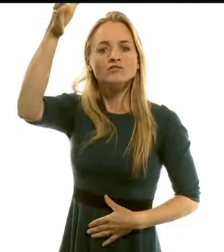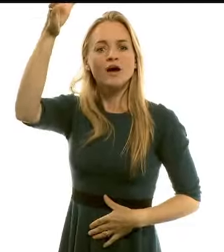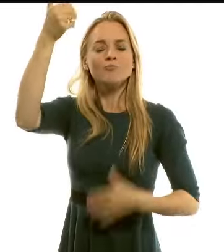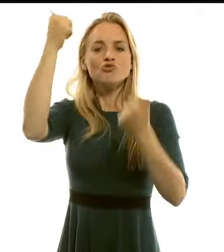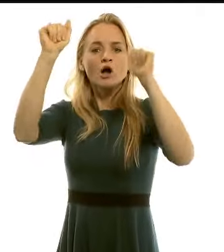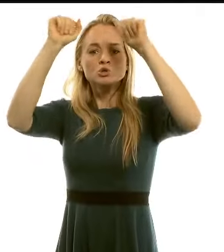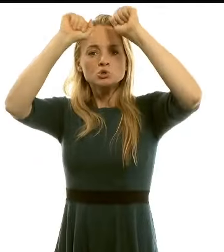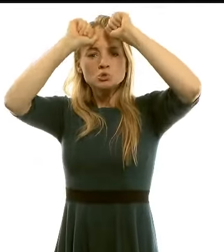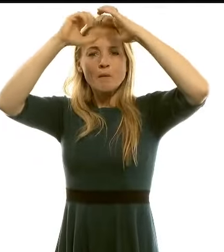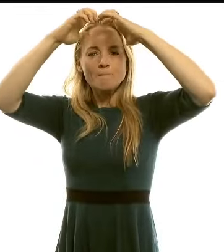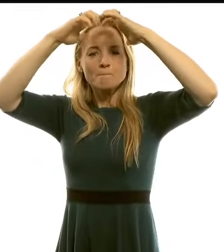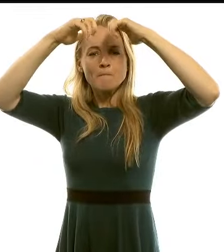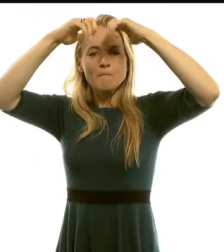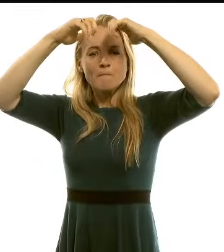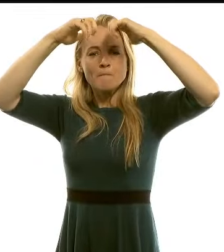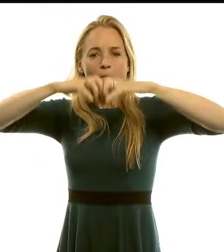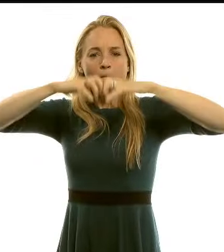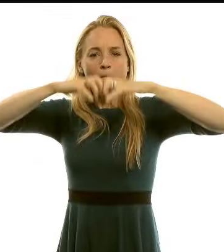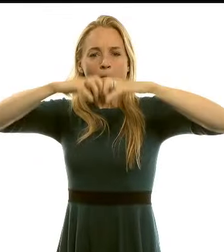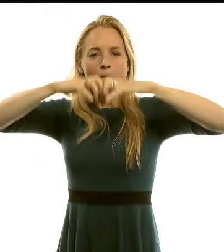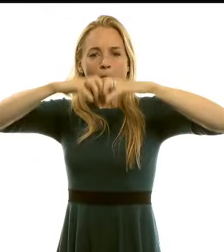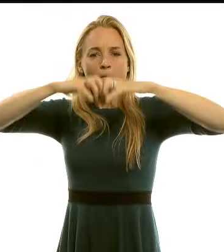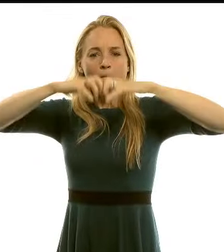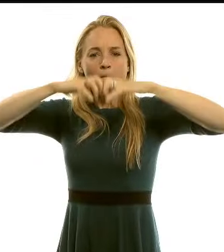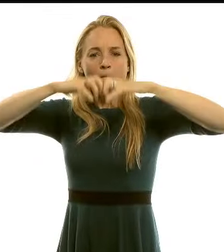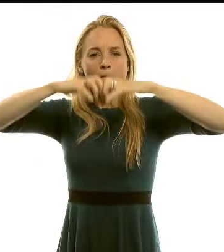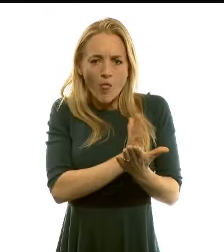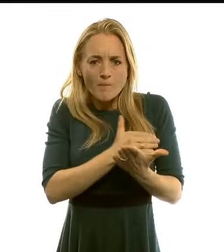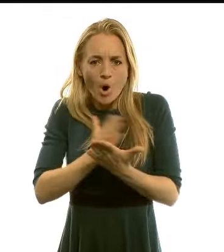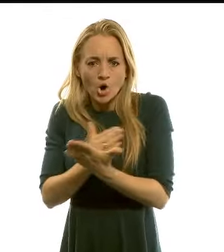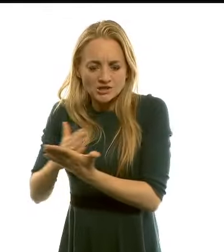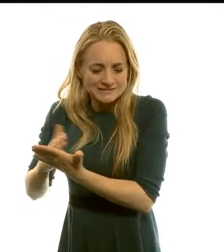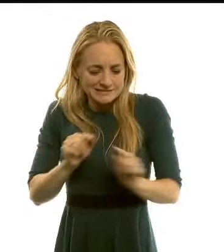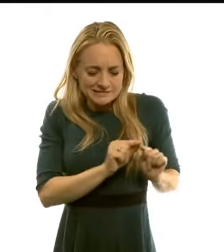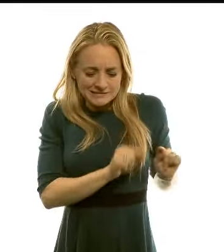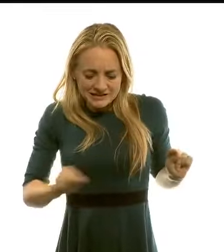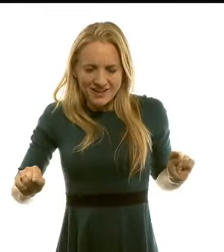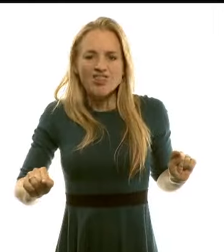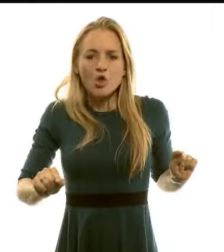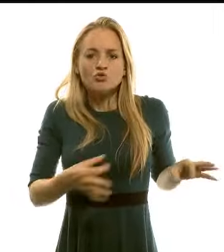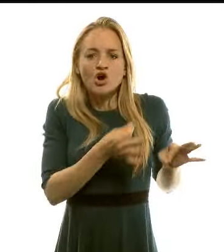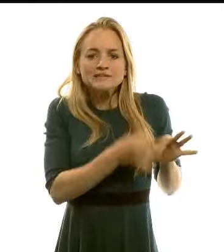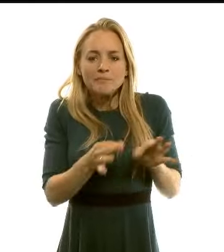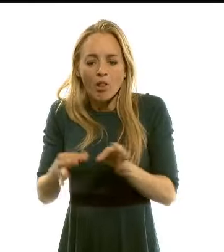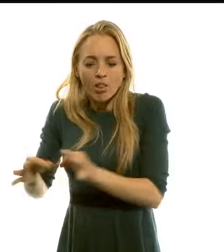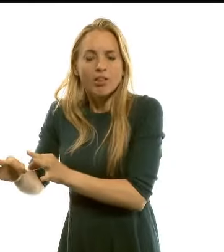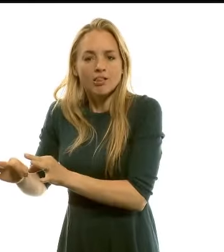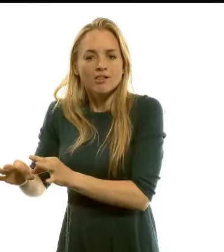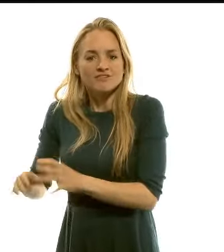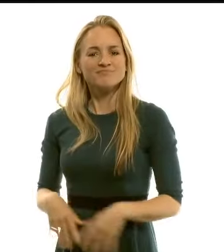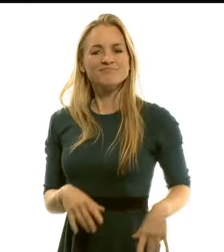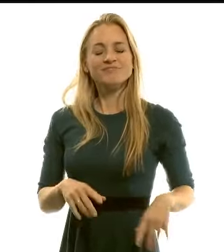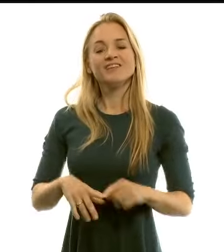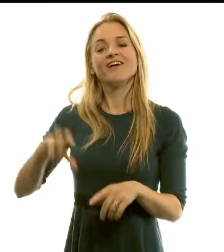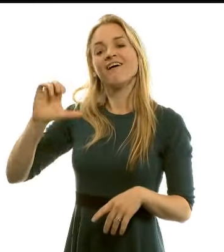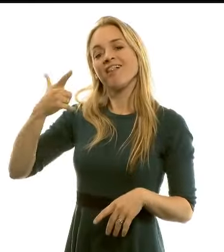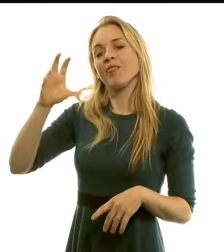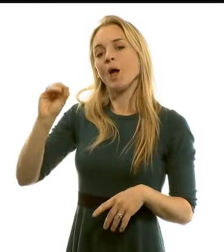be really visually busy with the amount of studs, and it can be visually simple when you hide the